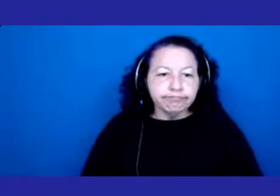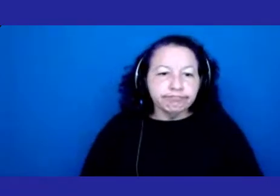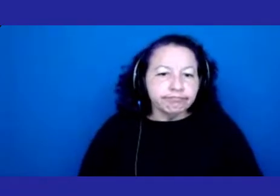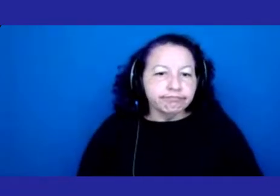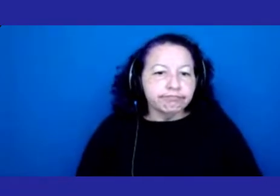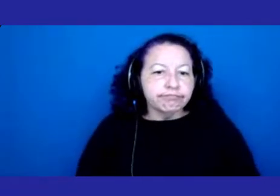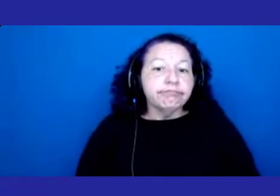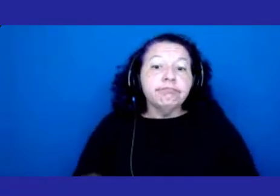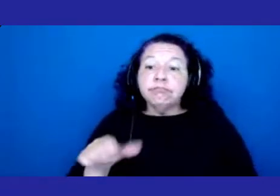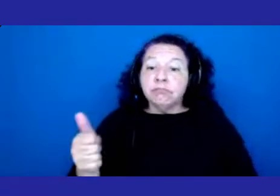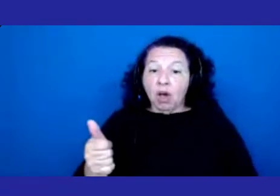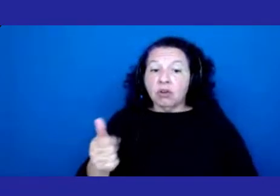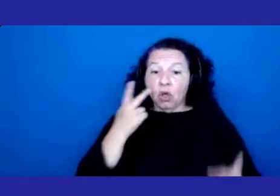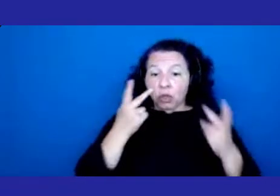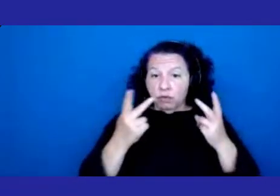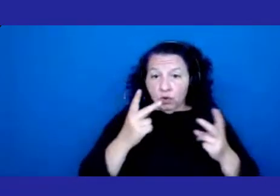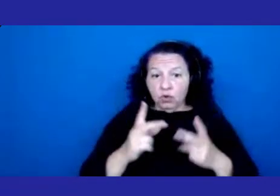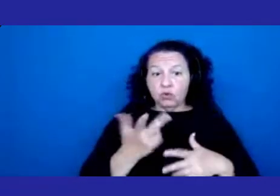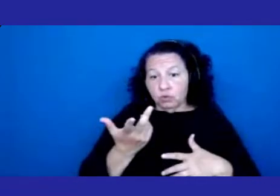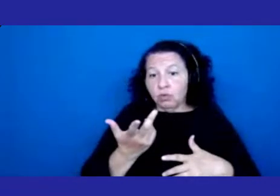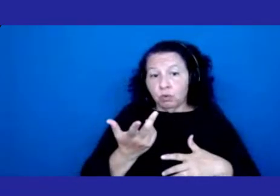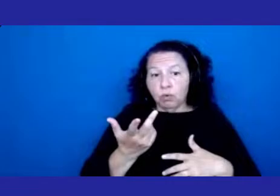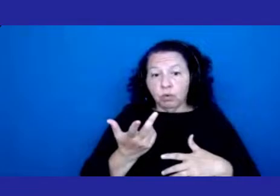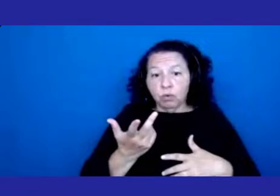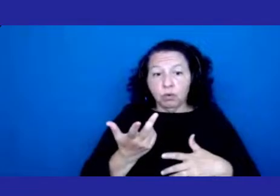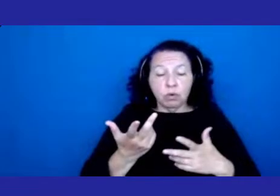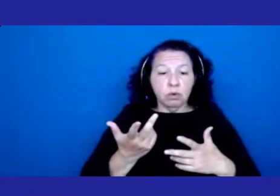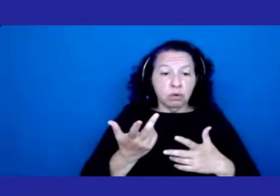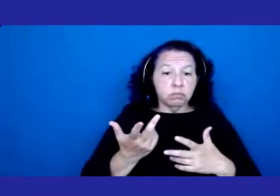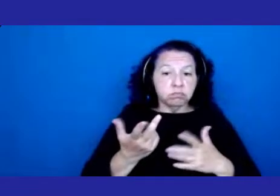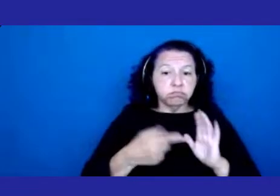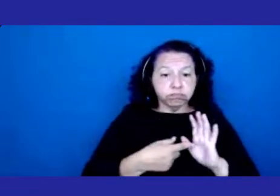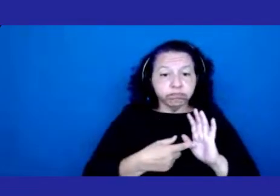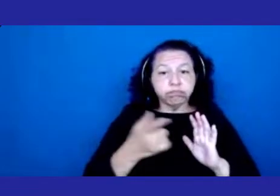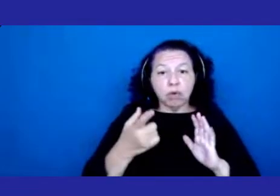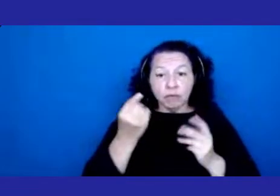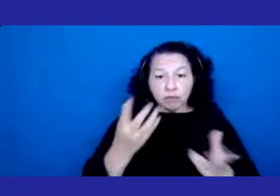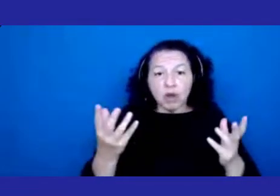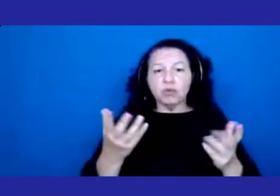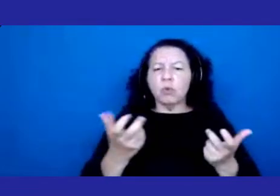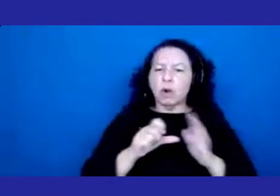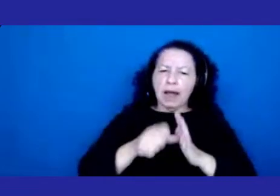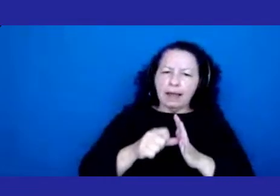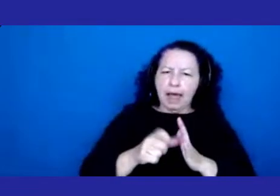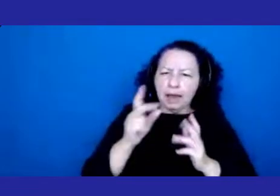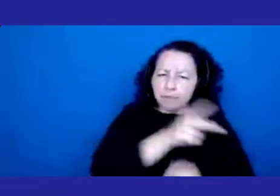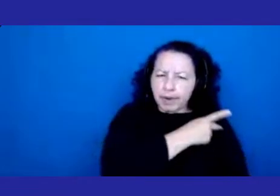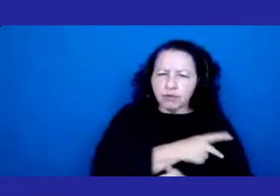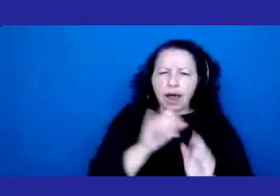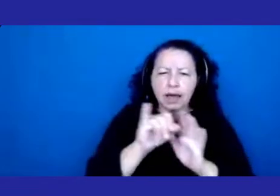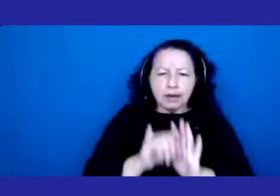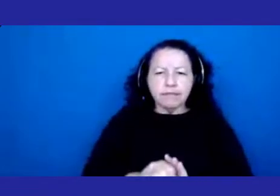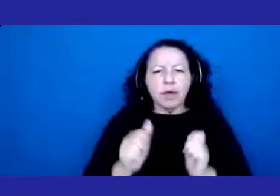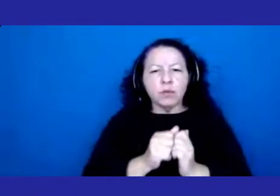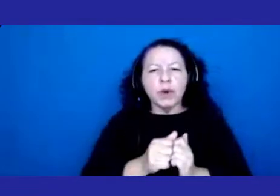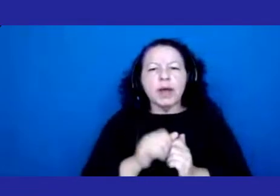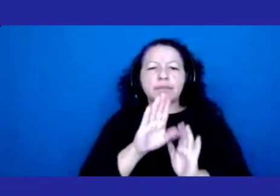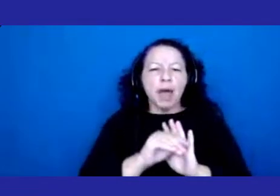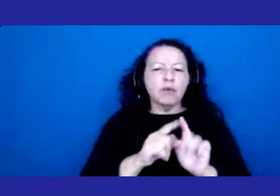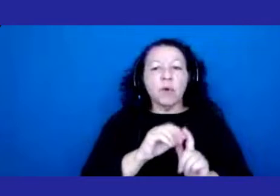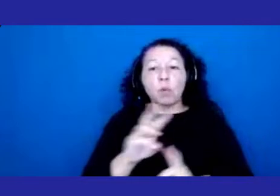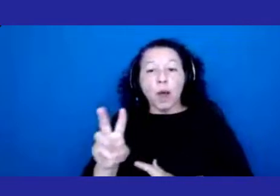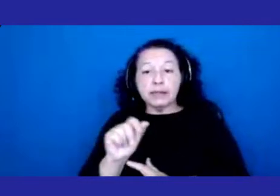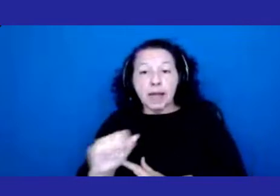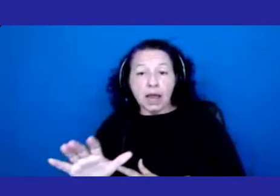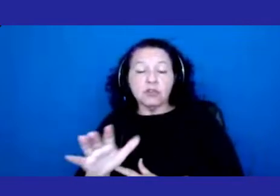Another visualization that we pulled is we wanted to highlight the patients that identified with backgrounds in West Asia and North Africa.